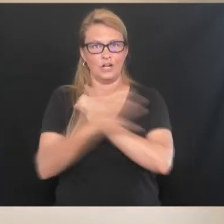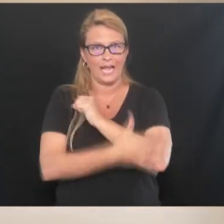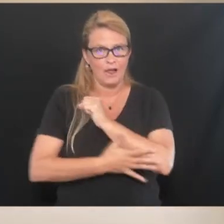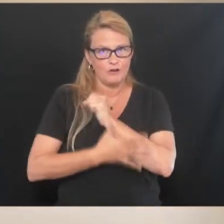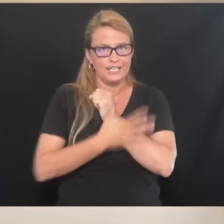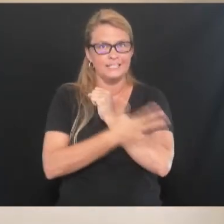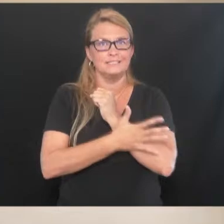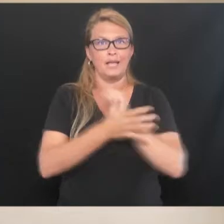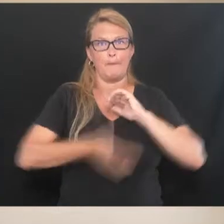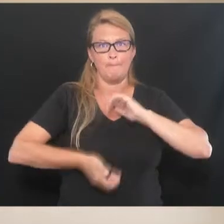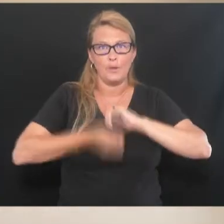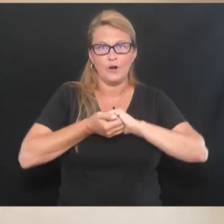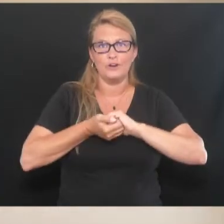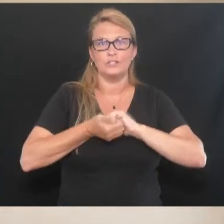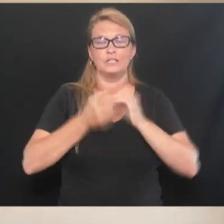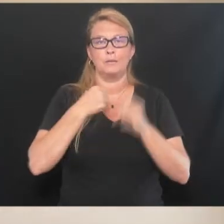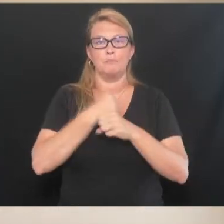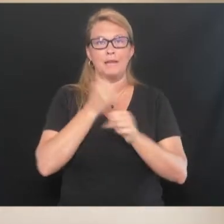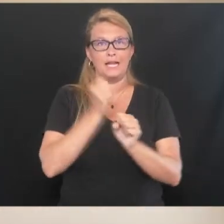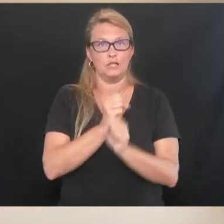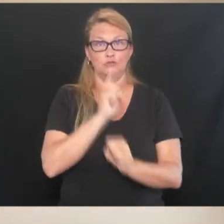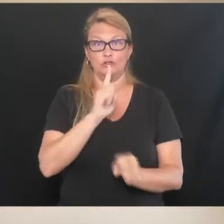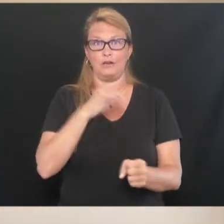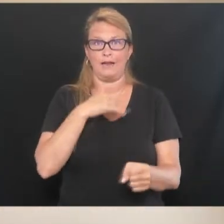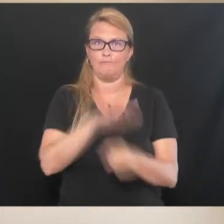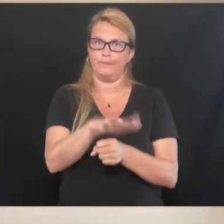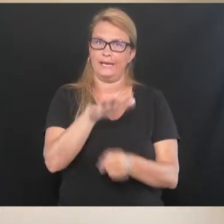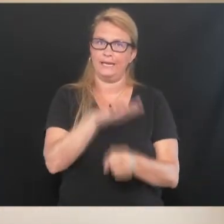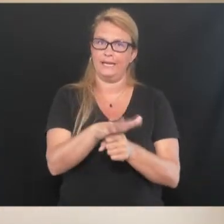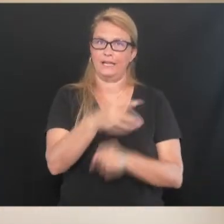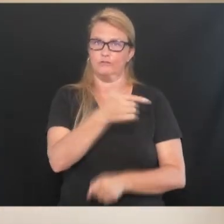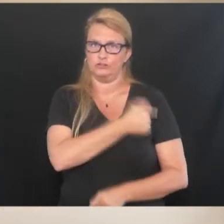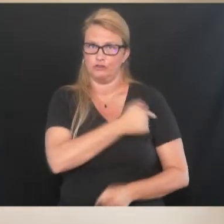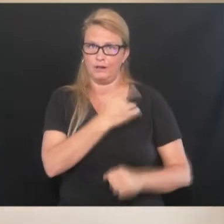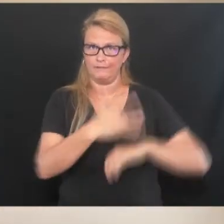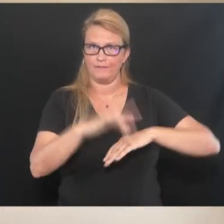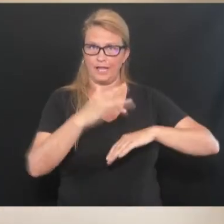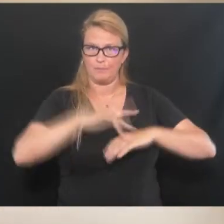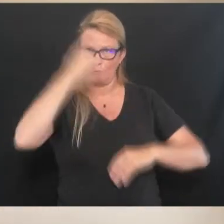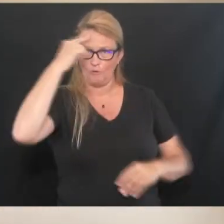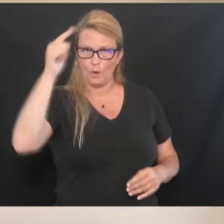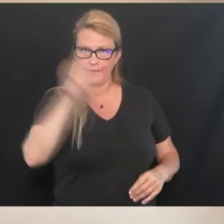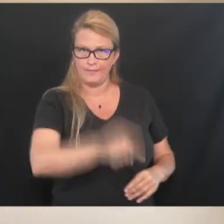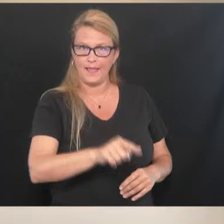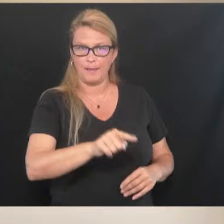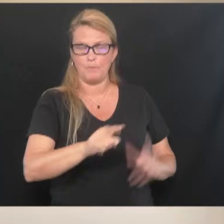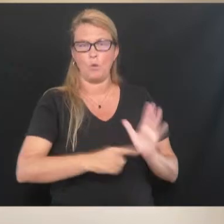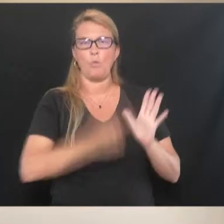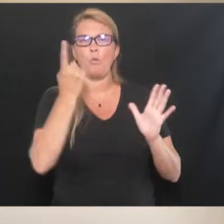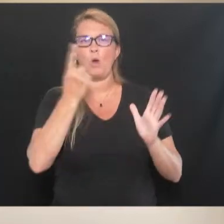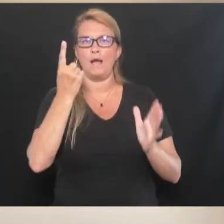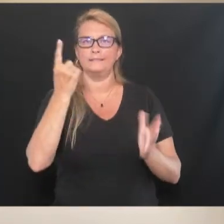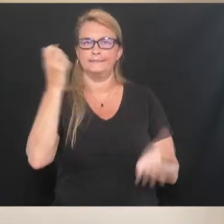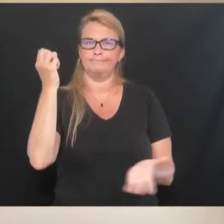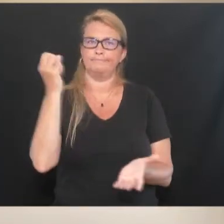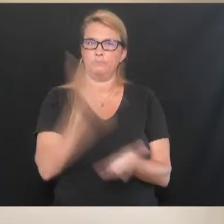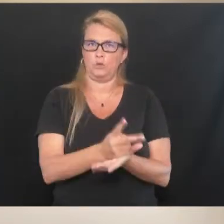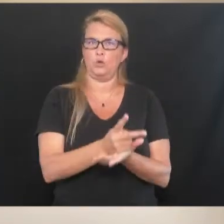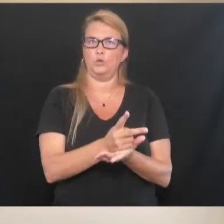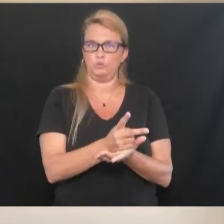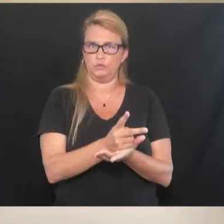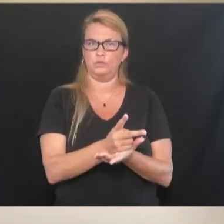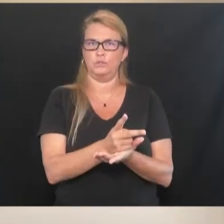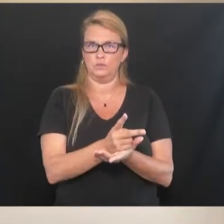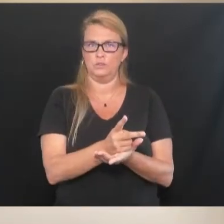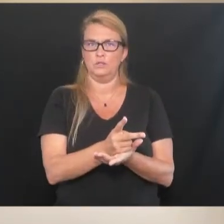to make sure that we have doses available and we can maneuver around where we need to once that is officially approved